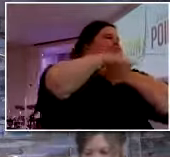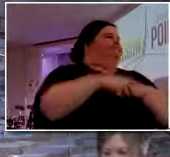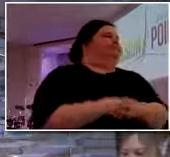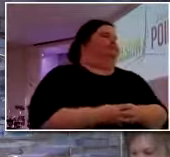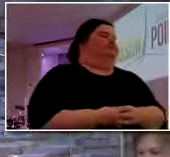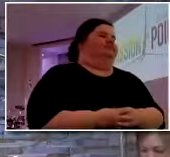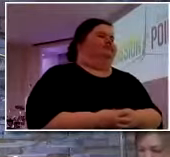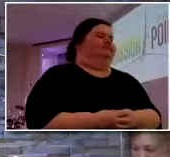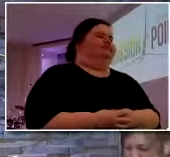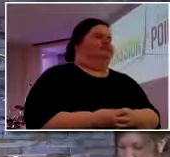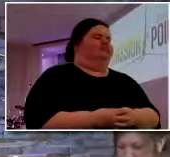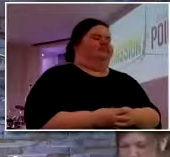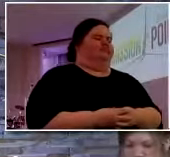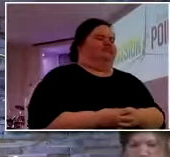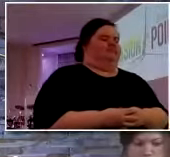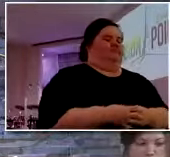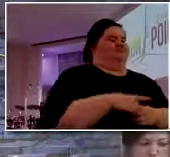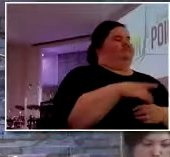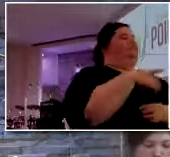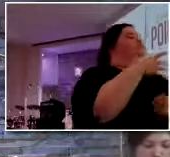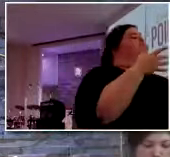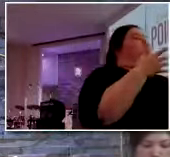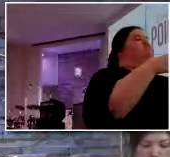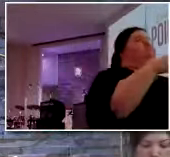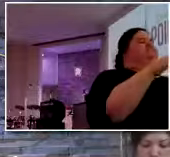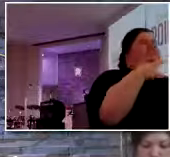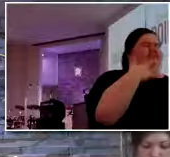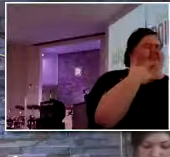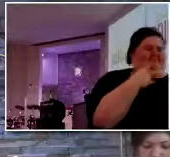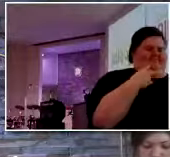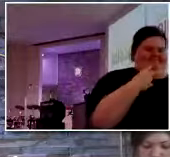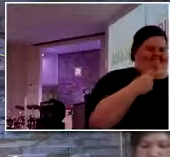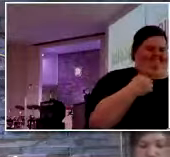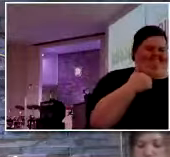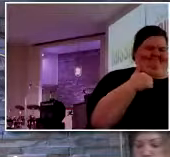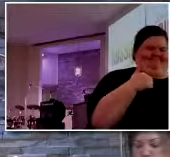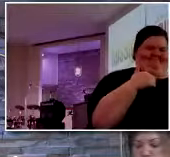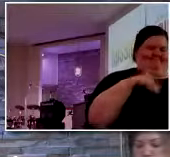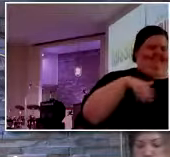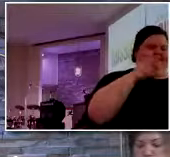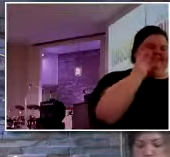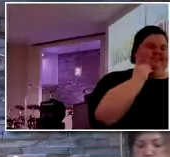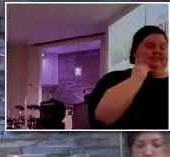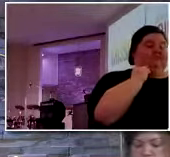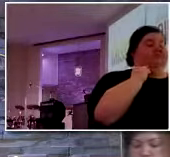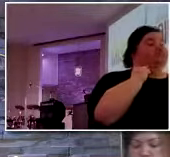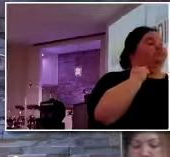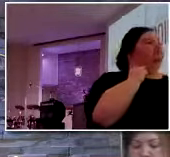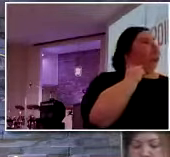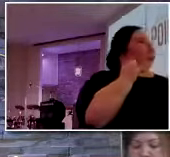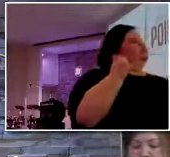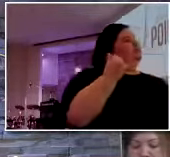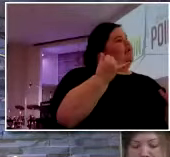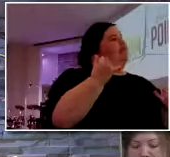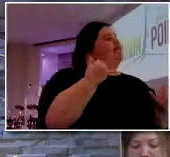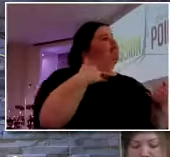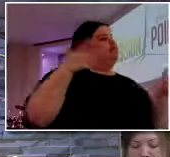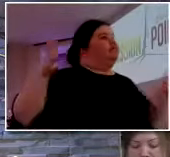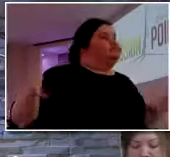Say, oh, preacher, I've never experienced that. And I would encourage you this morning